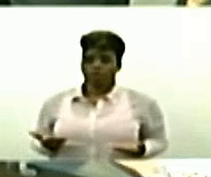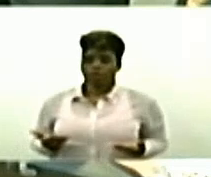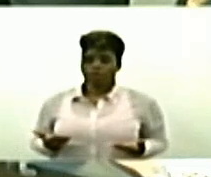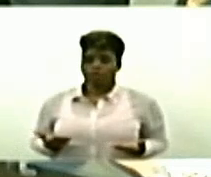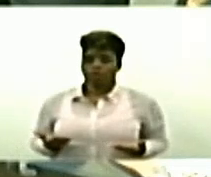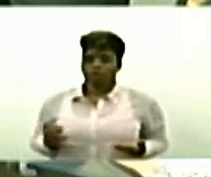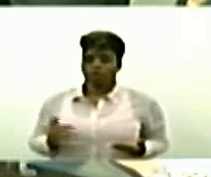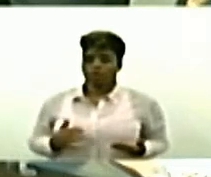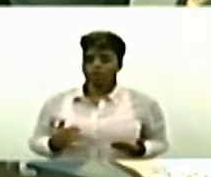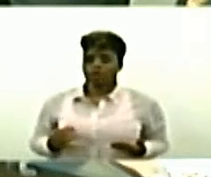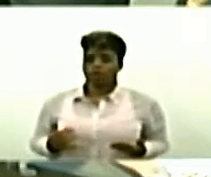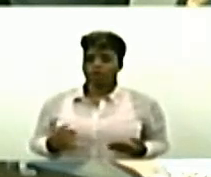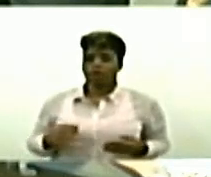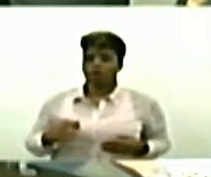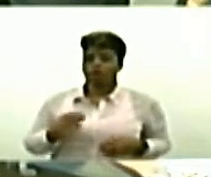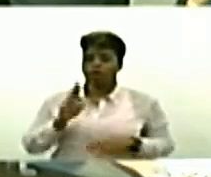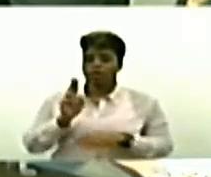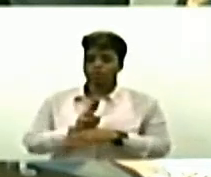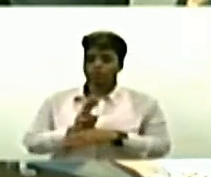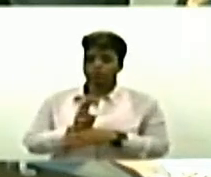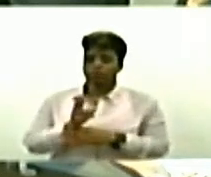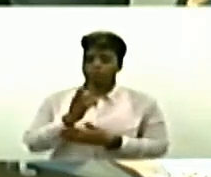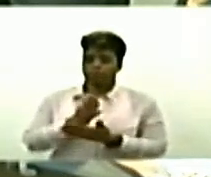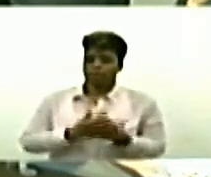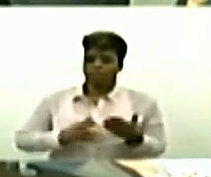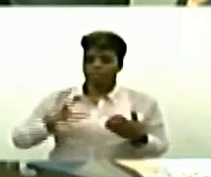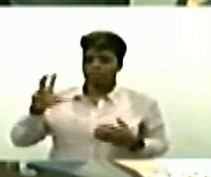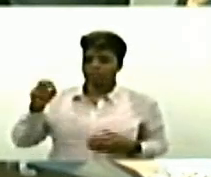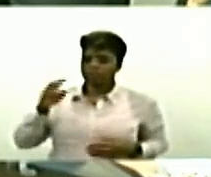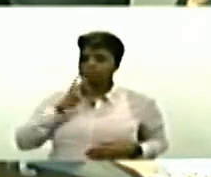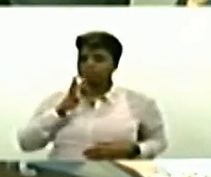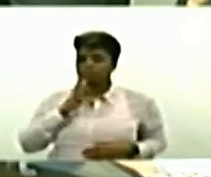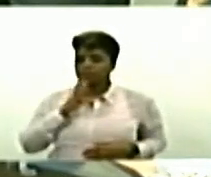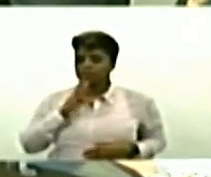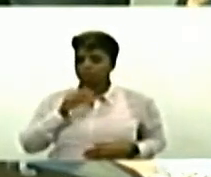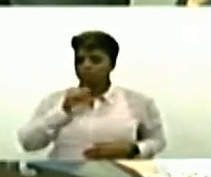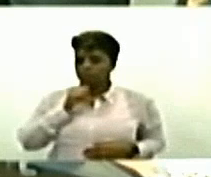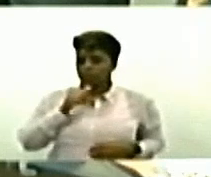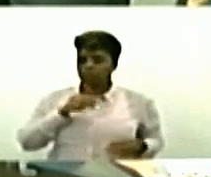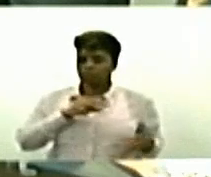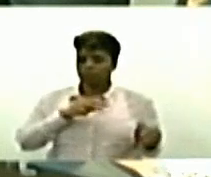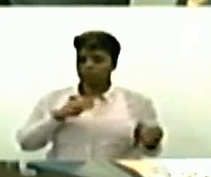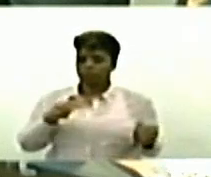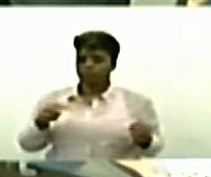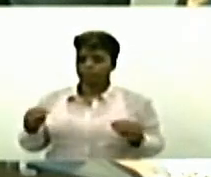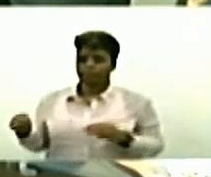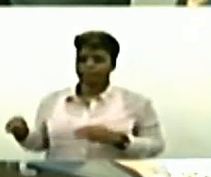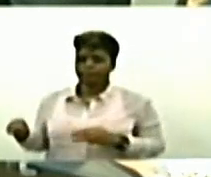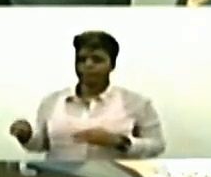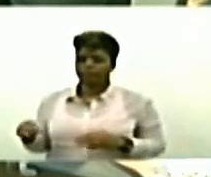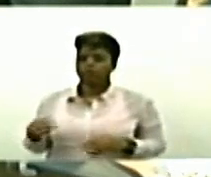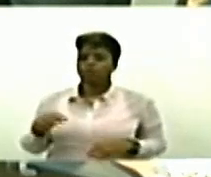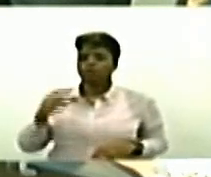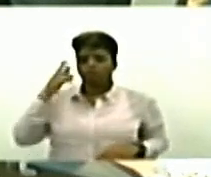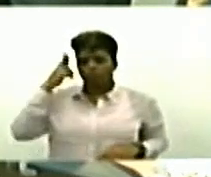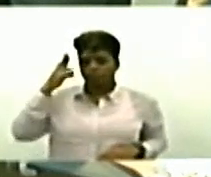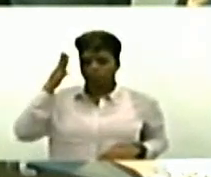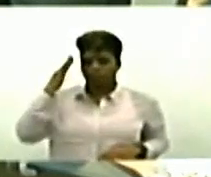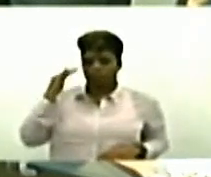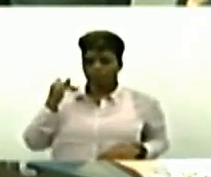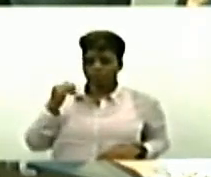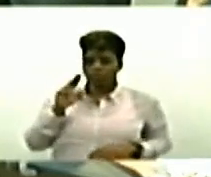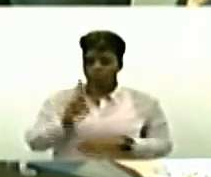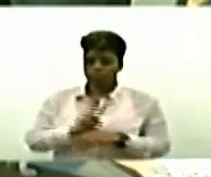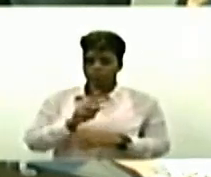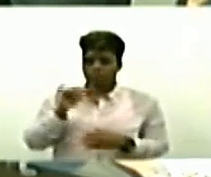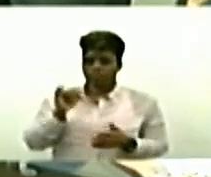I used Section 30 to speak of immobilizing. And the reason why I use this, because I